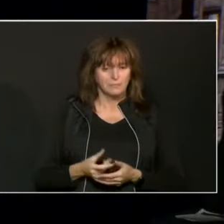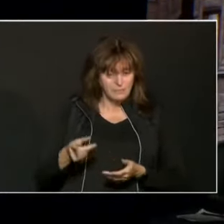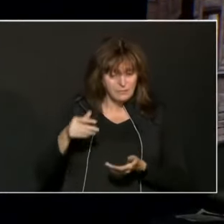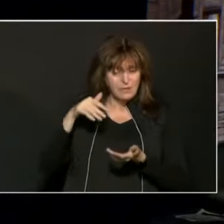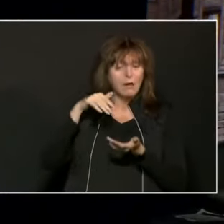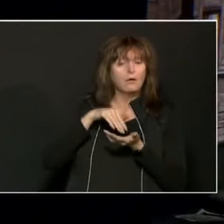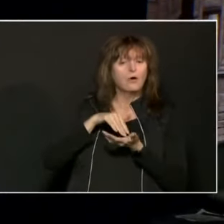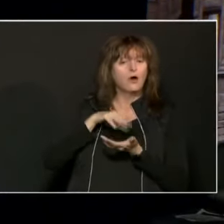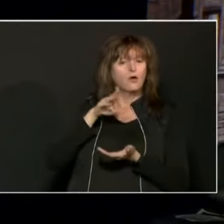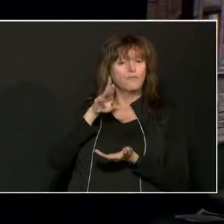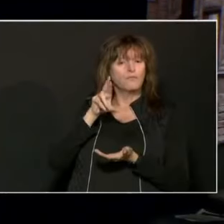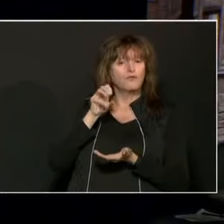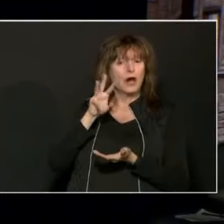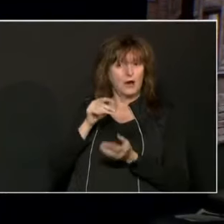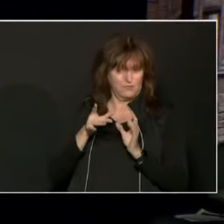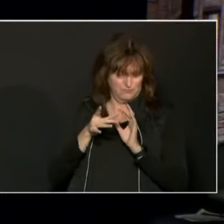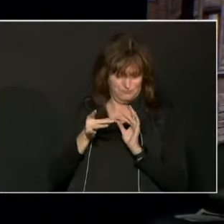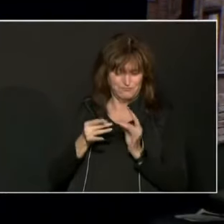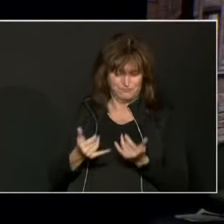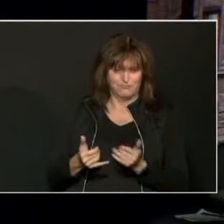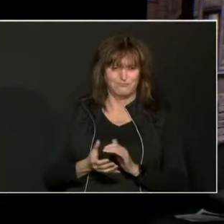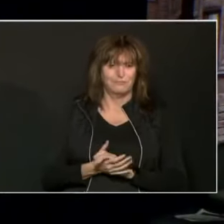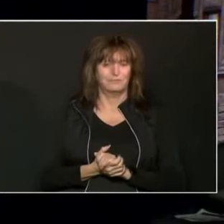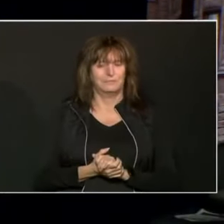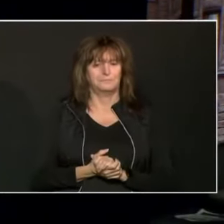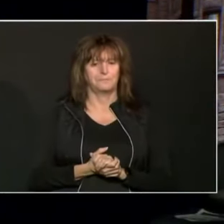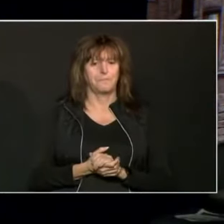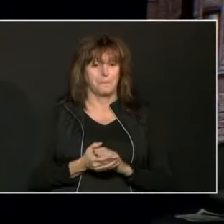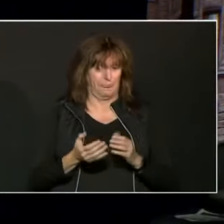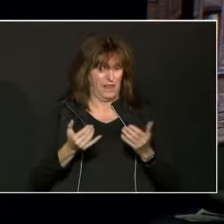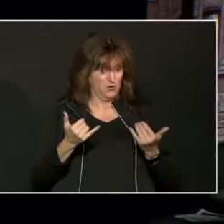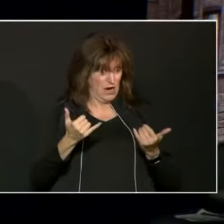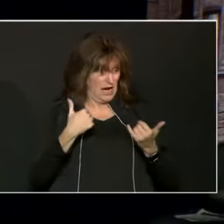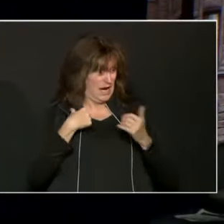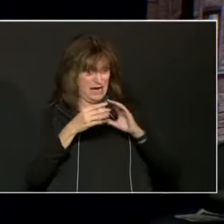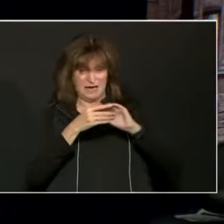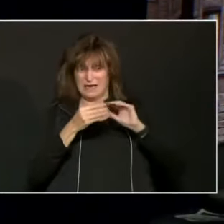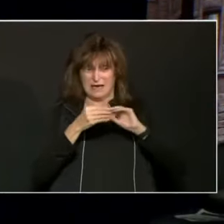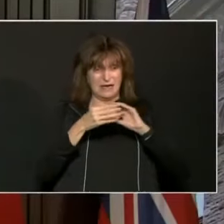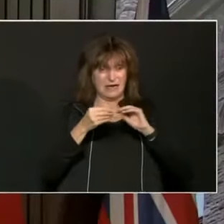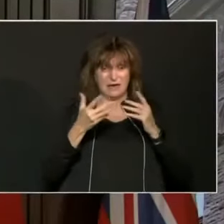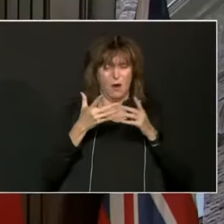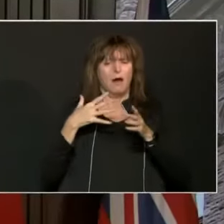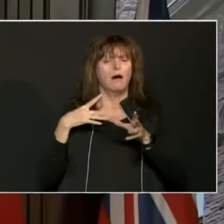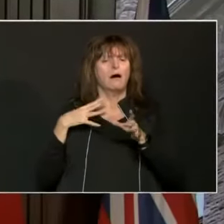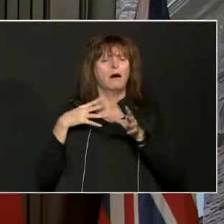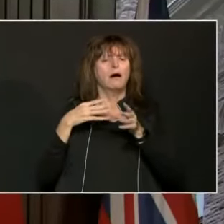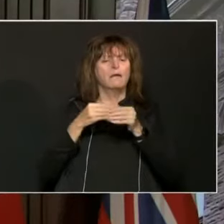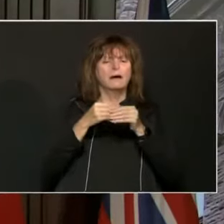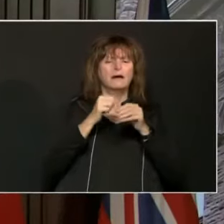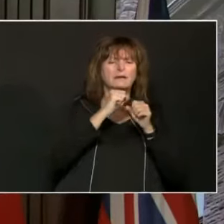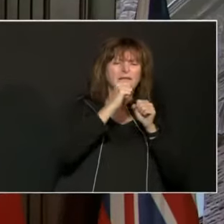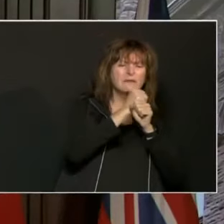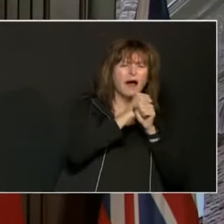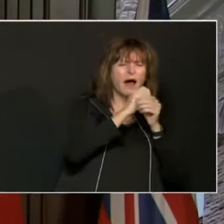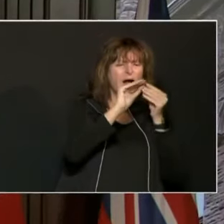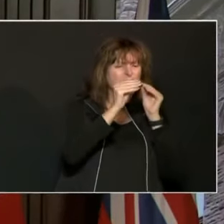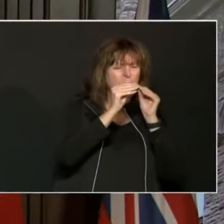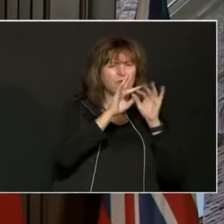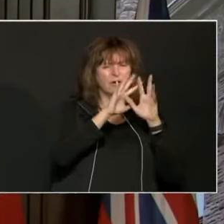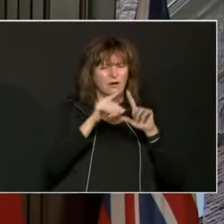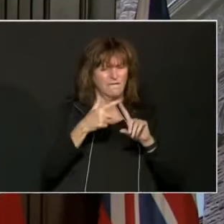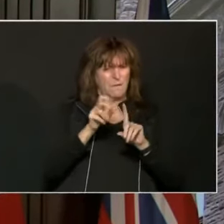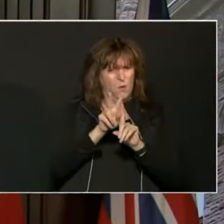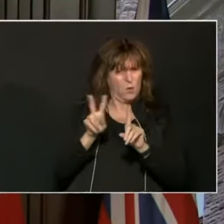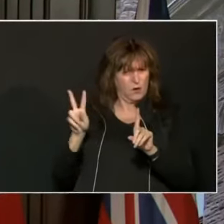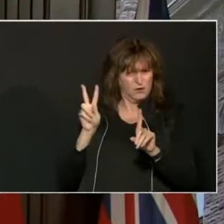Thank you, Dr. Williams. Today I'm going to present updates of the statistics we presented last time. I'm going to provide some update